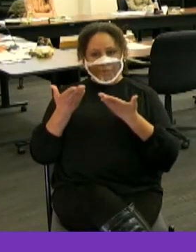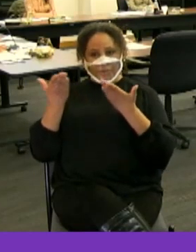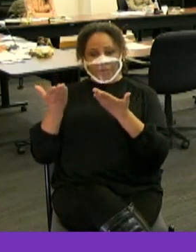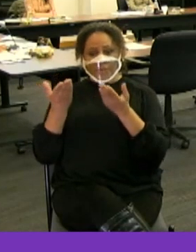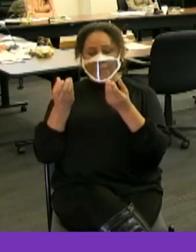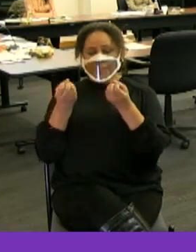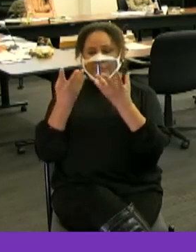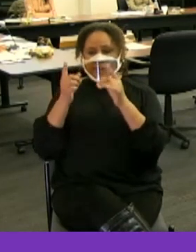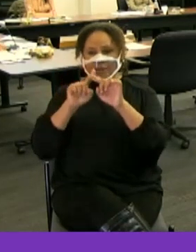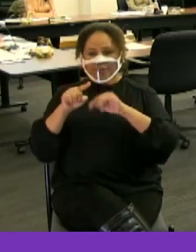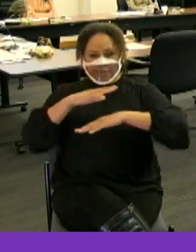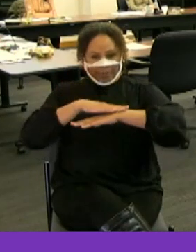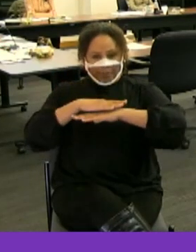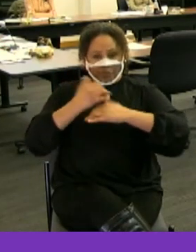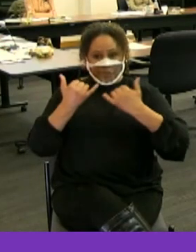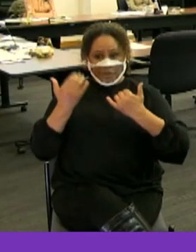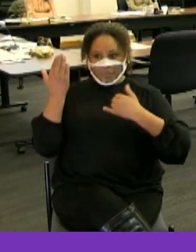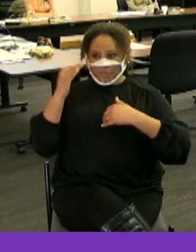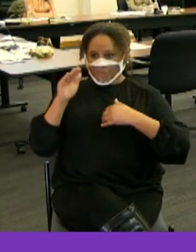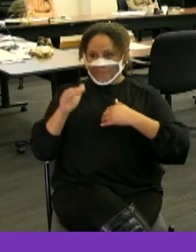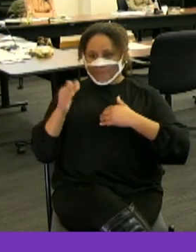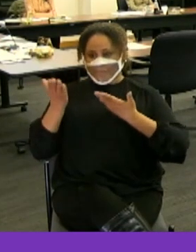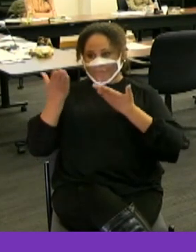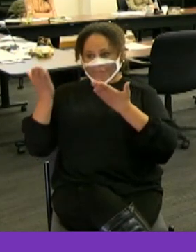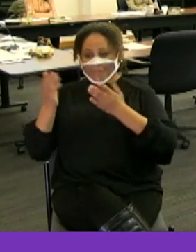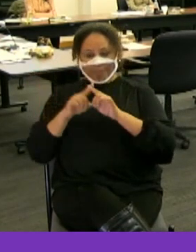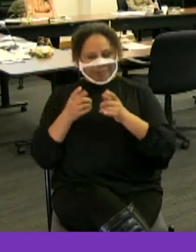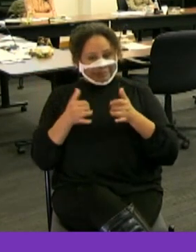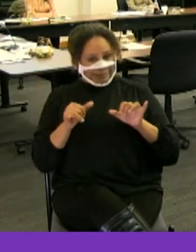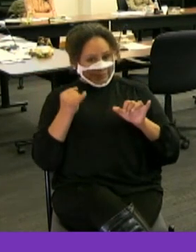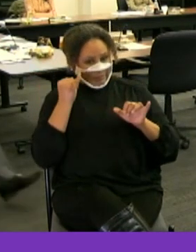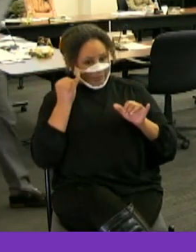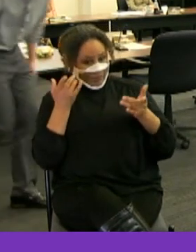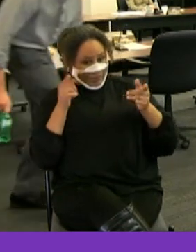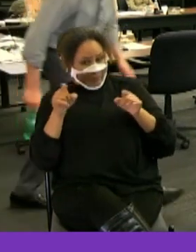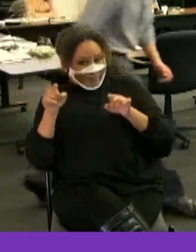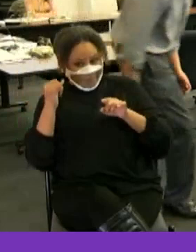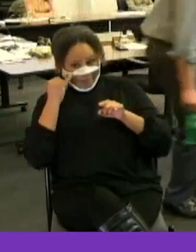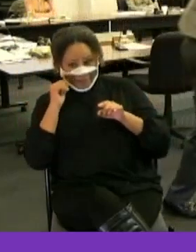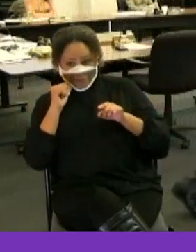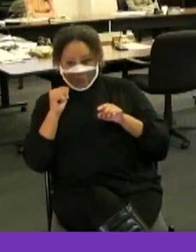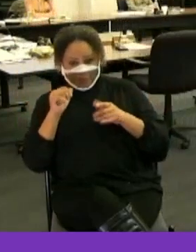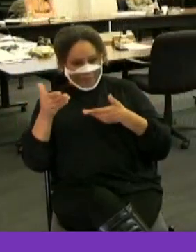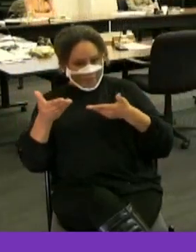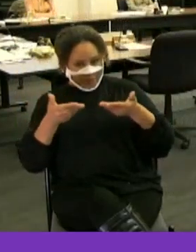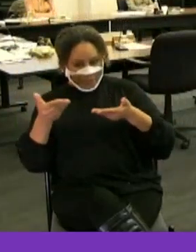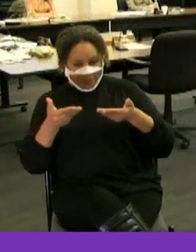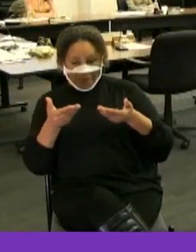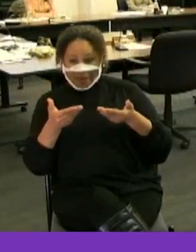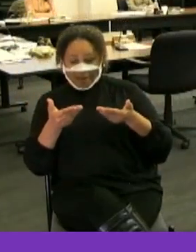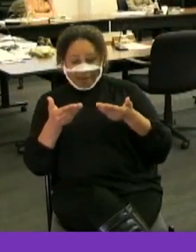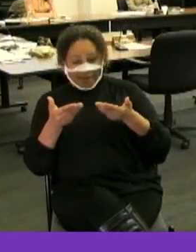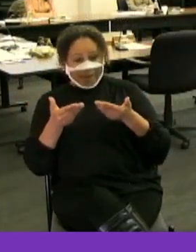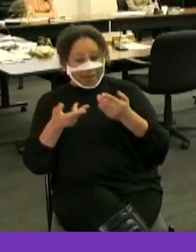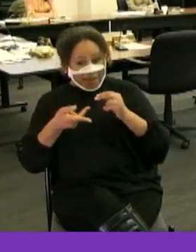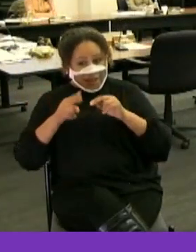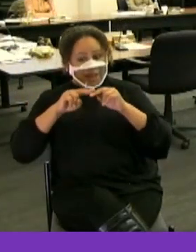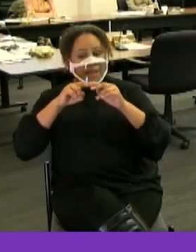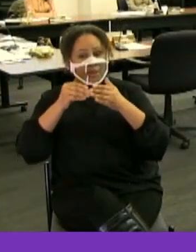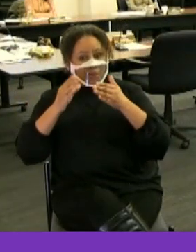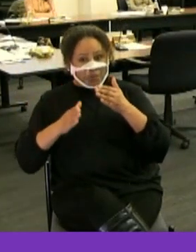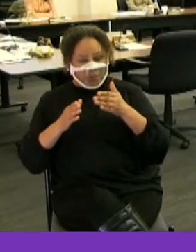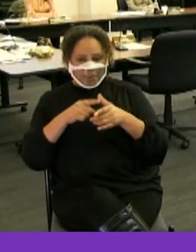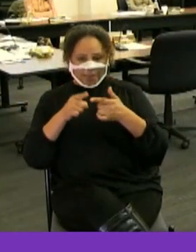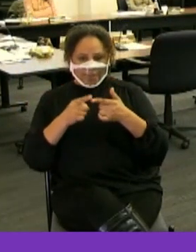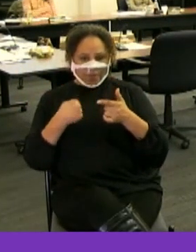offer before. Right, but we still have the contingency of what happens if we don't get the recruitment. Then we're running a budget